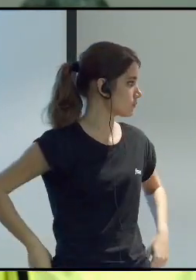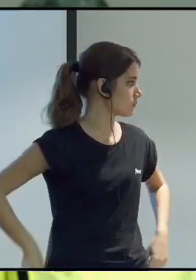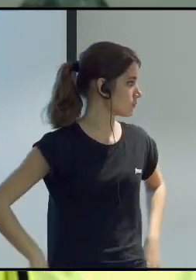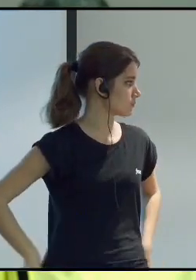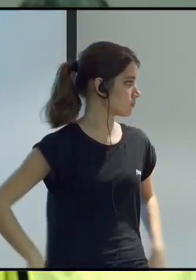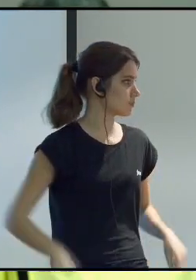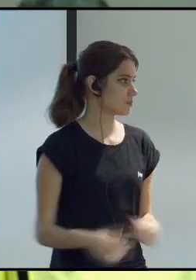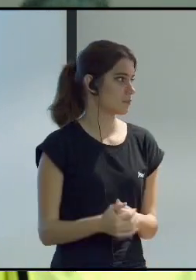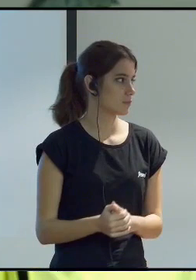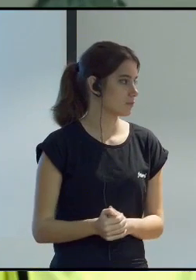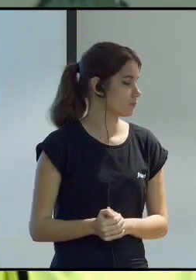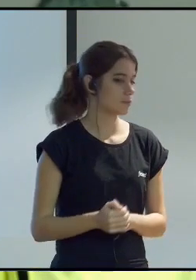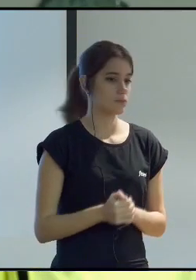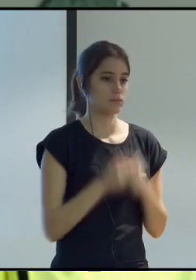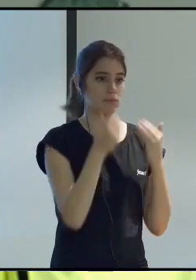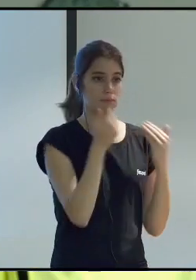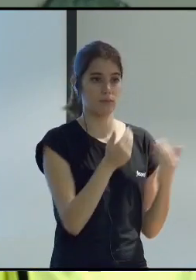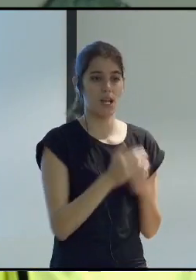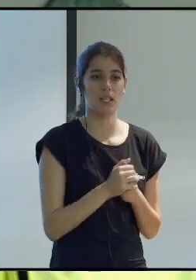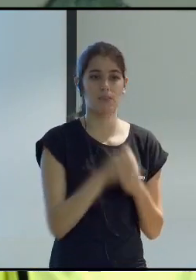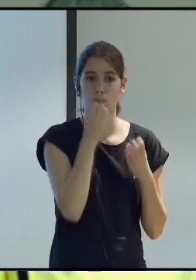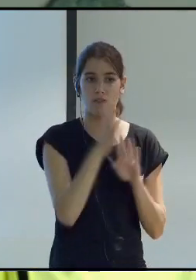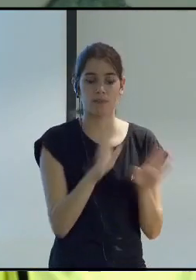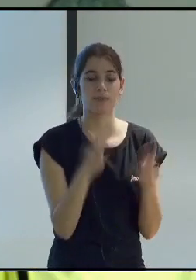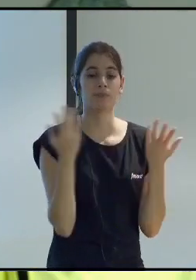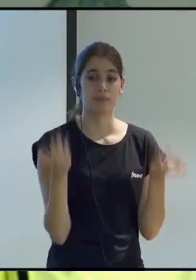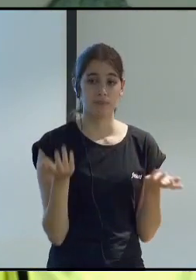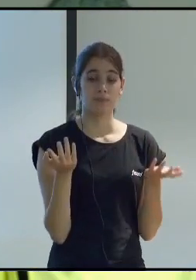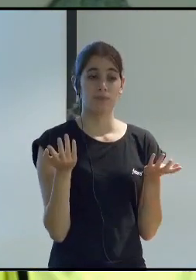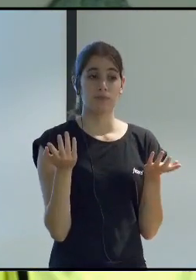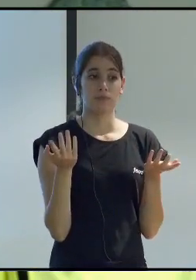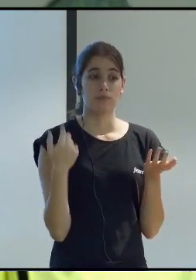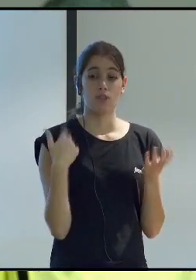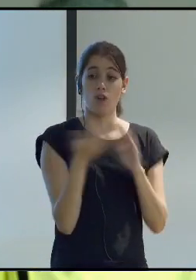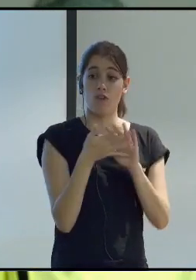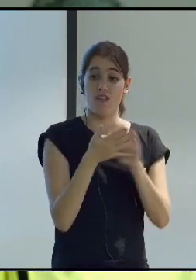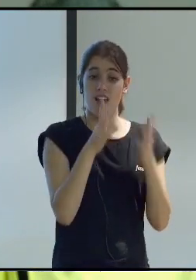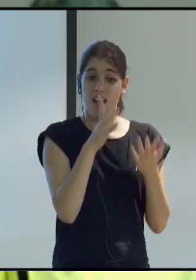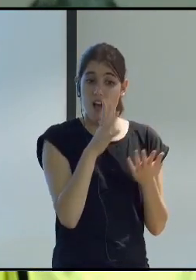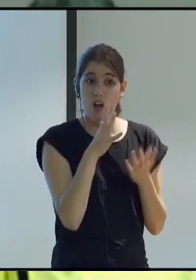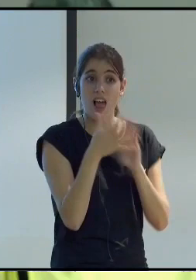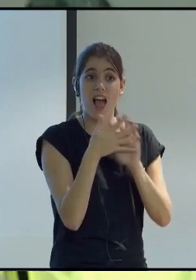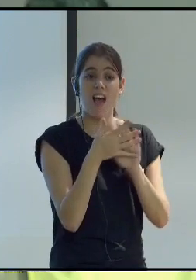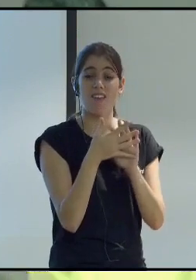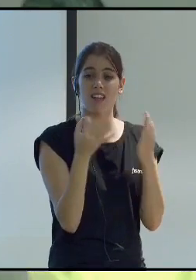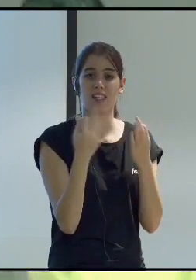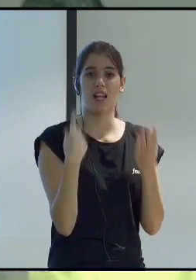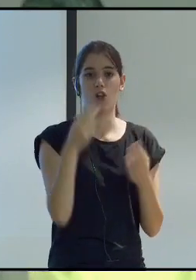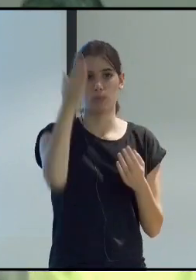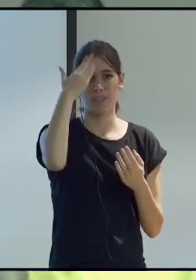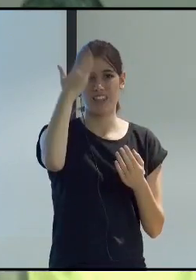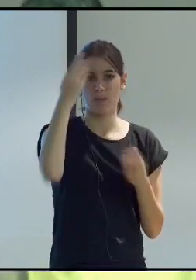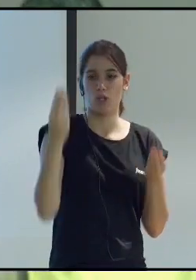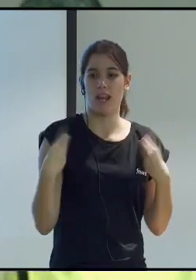Gaan we naar de volgende. Okay, so I'll go directly to the independent living principles that I would like to remind ourselves. We spoke